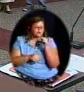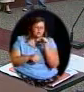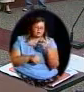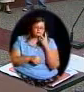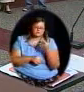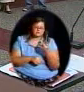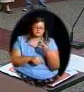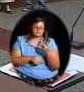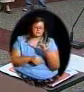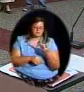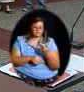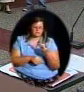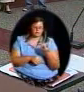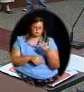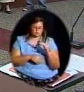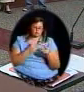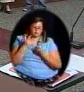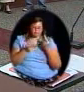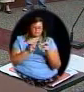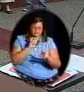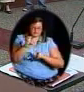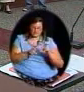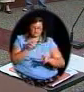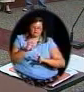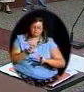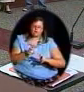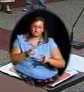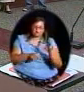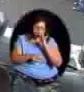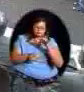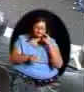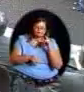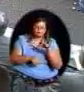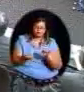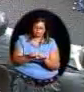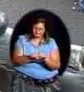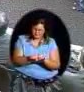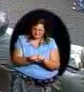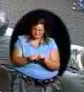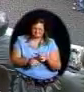wandering around Old Settlers, to be sure and look at those boots. Congratulations.